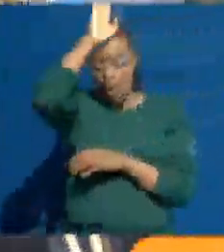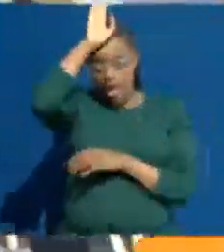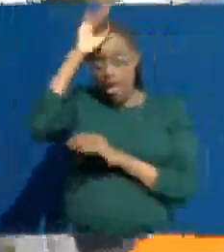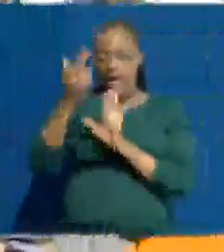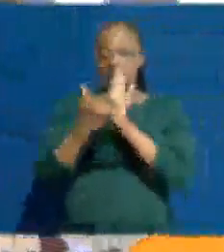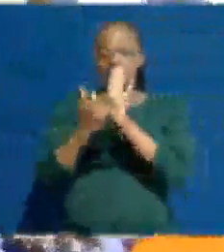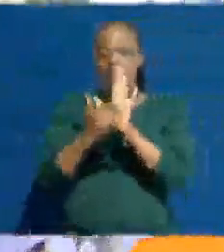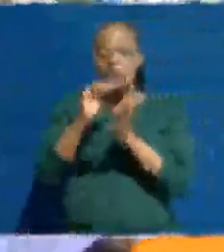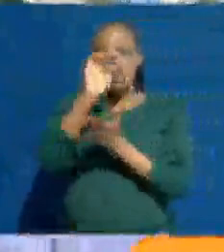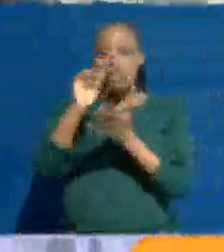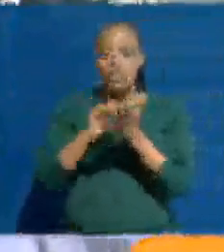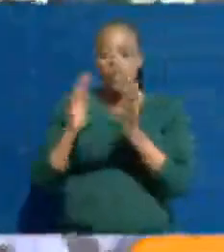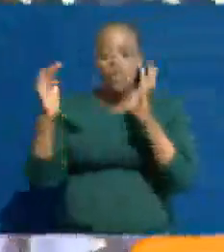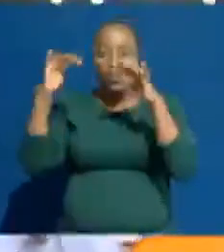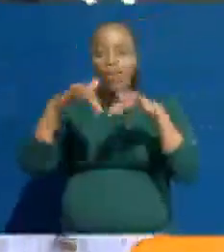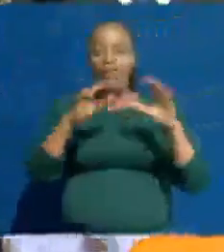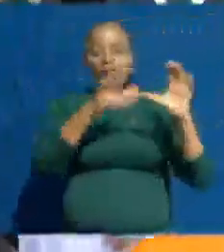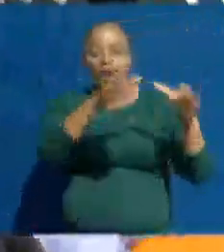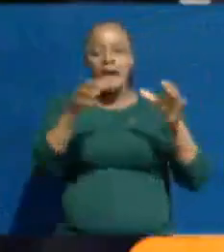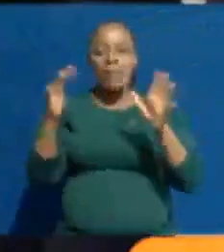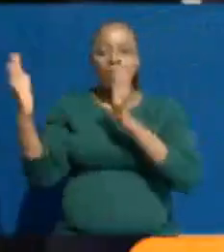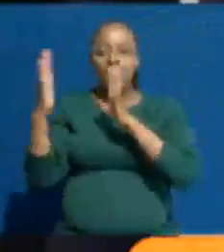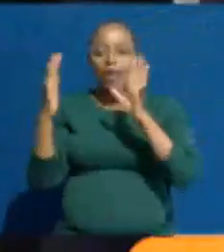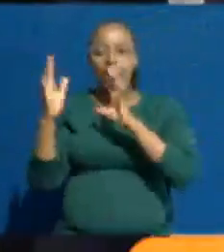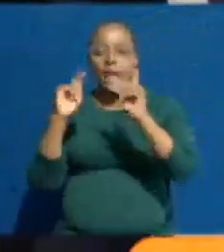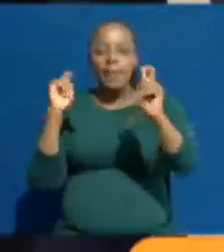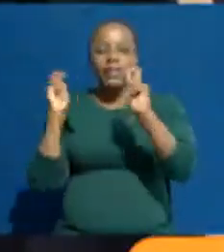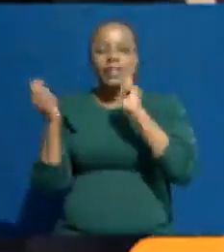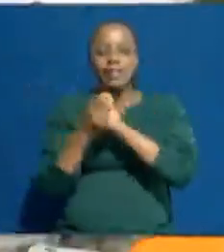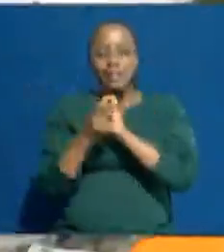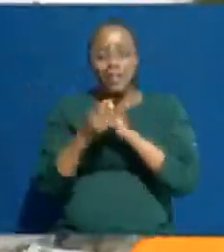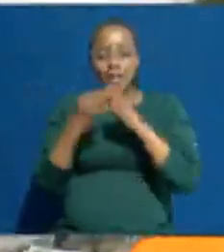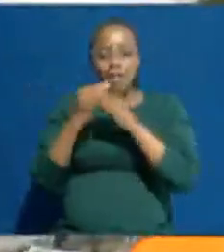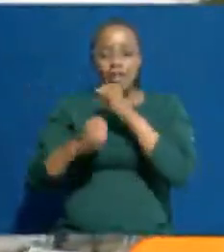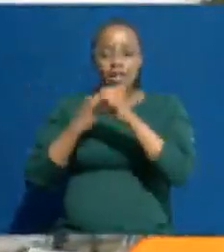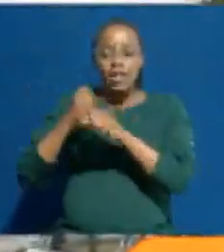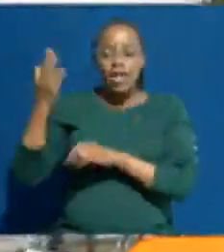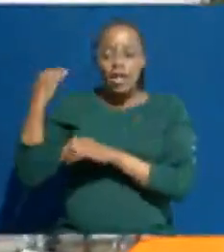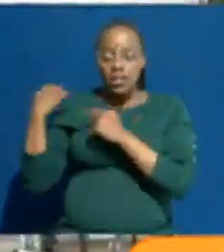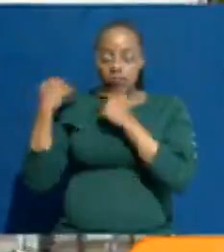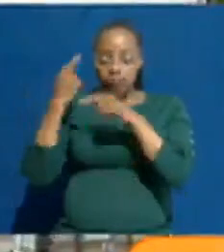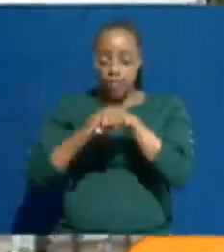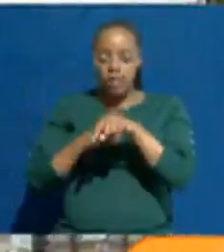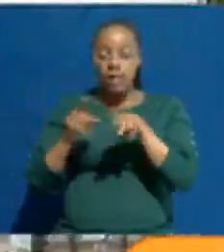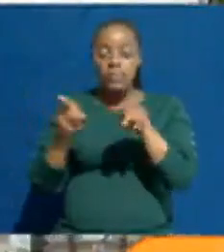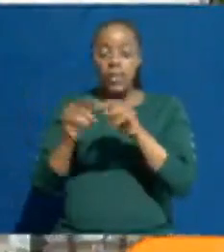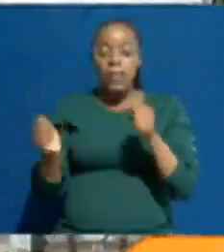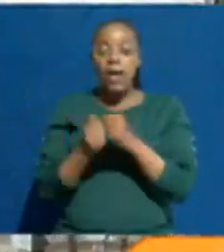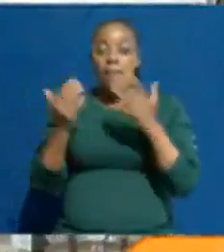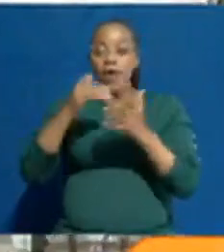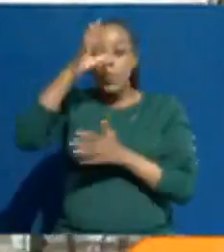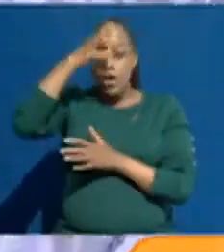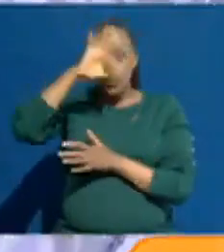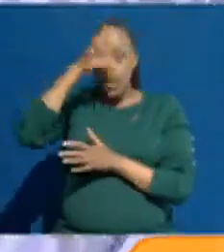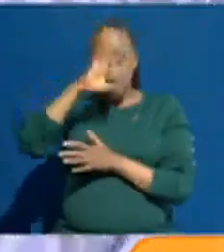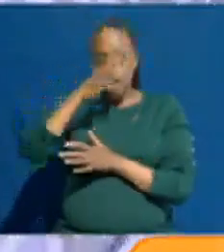28th session of the Conference of Parties on Climate Change. 8 years ago, a moment like this took place in Paris,